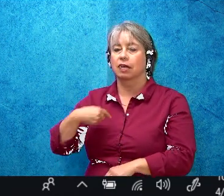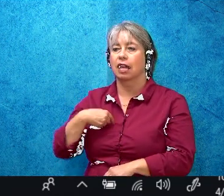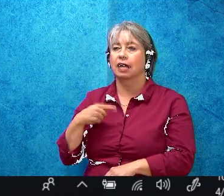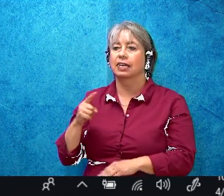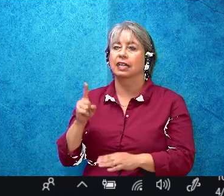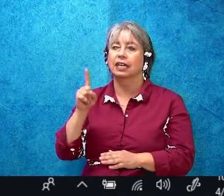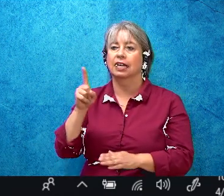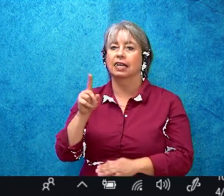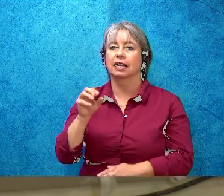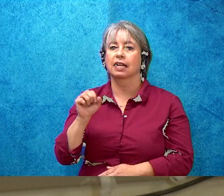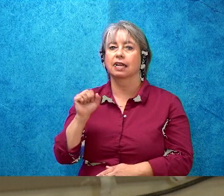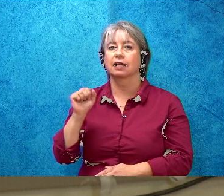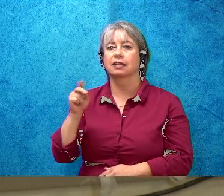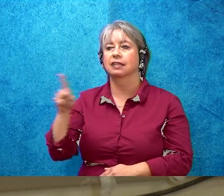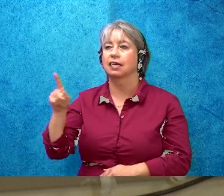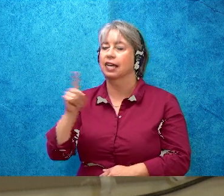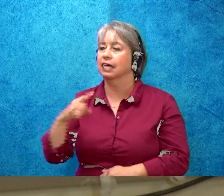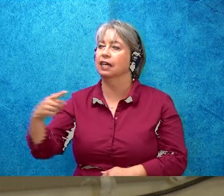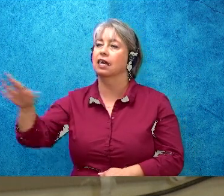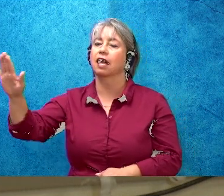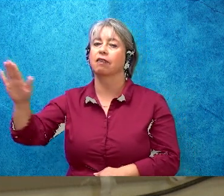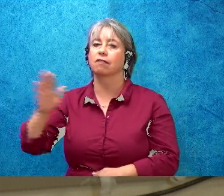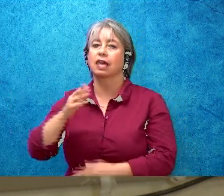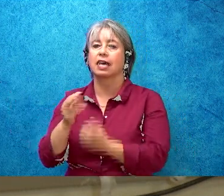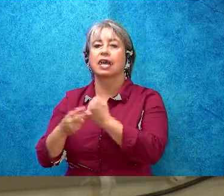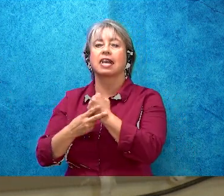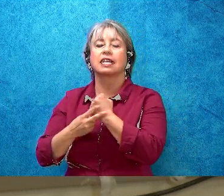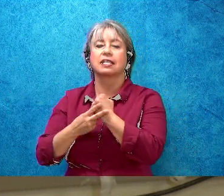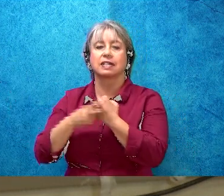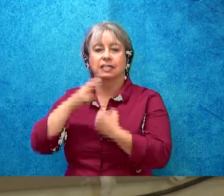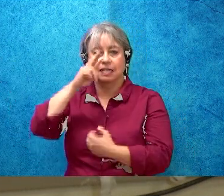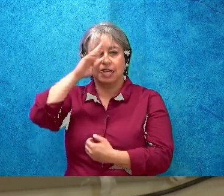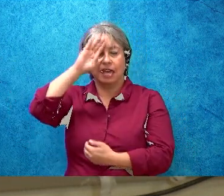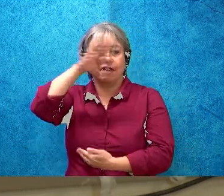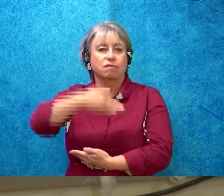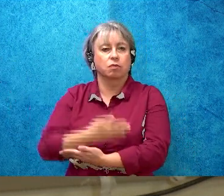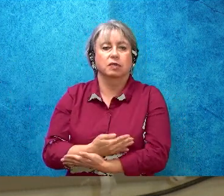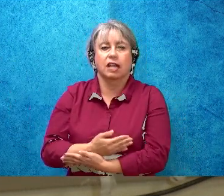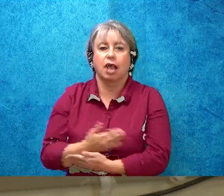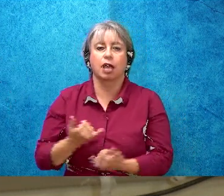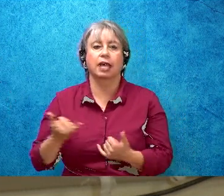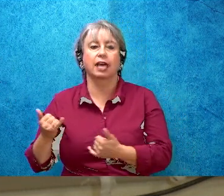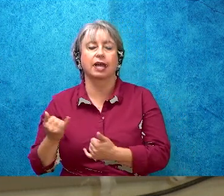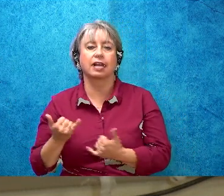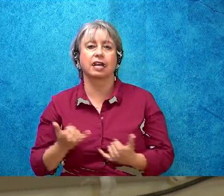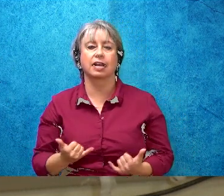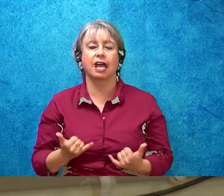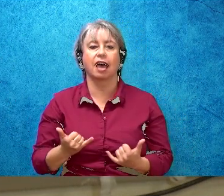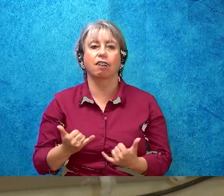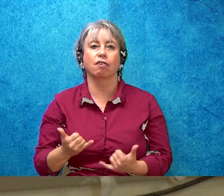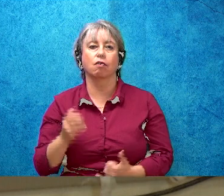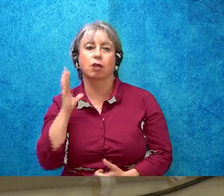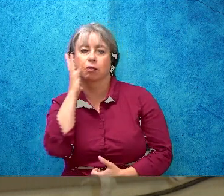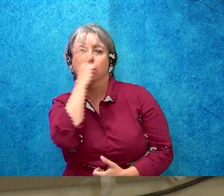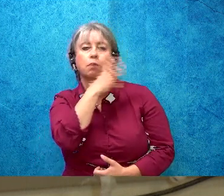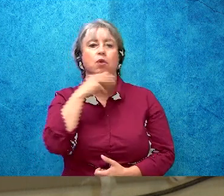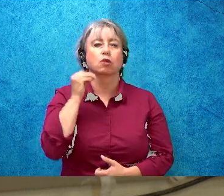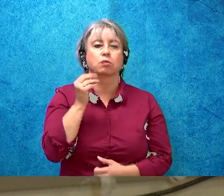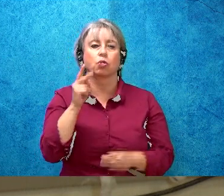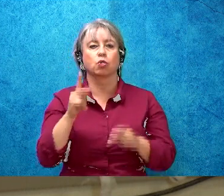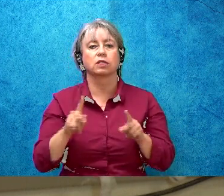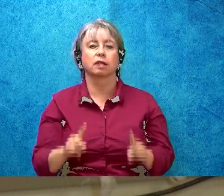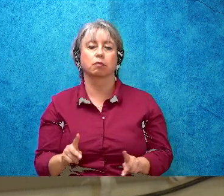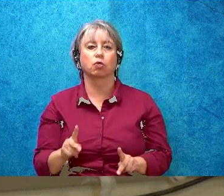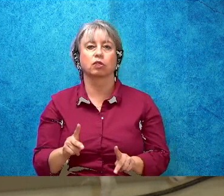way, save my son, and go back to being the most beautiful person in the world. Now, if you're following